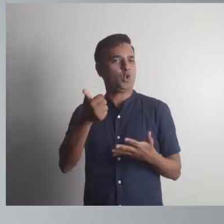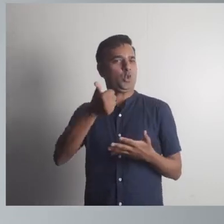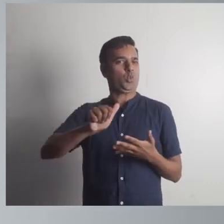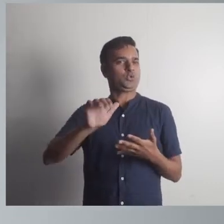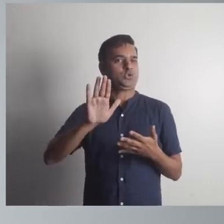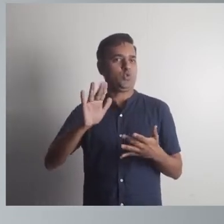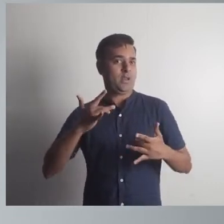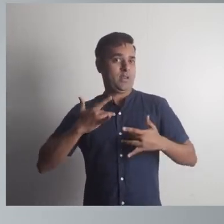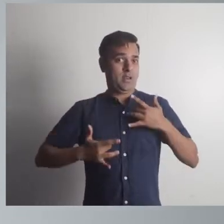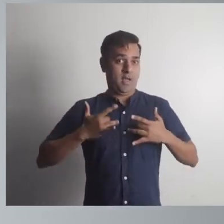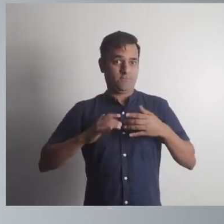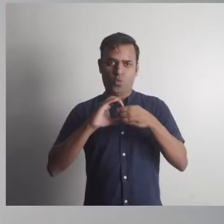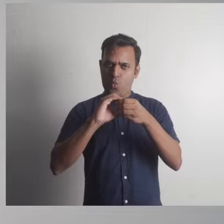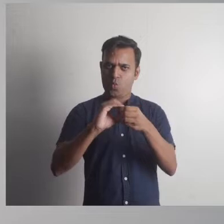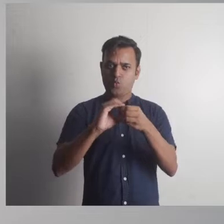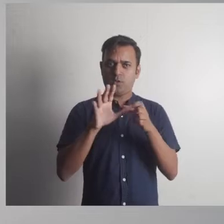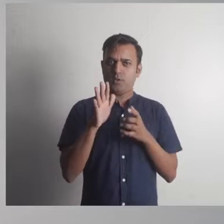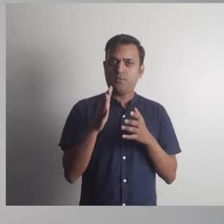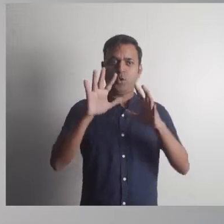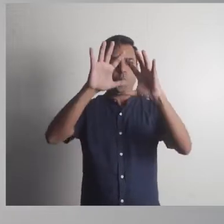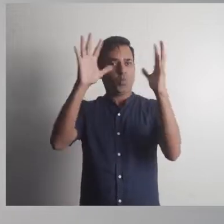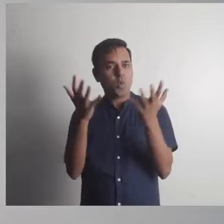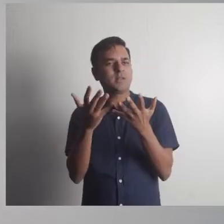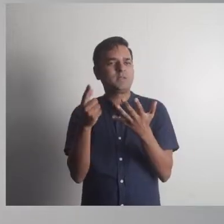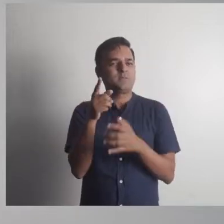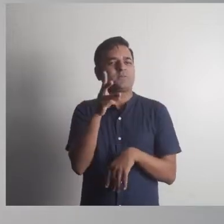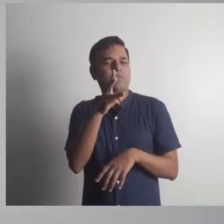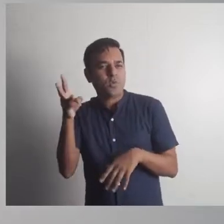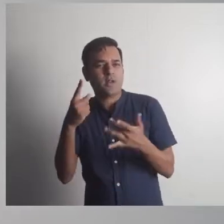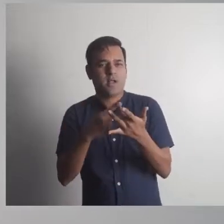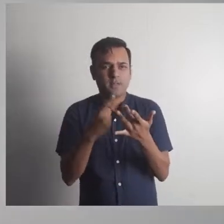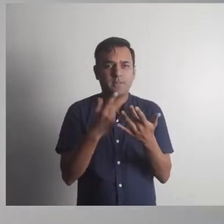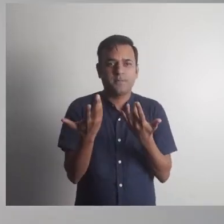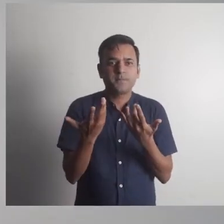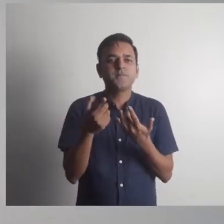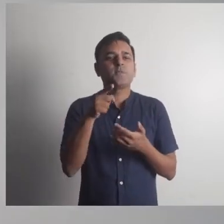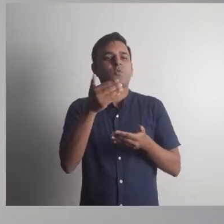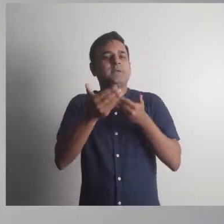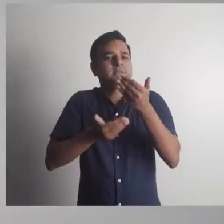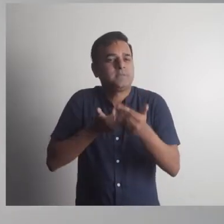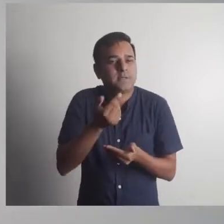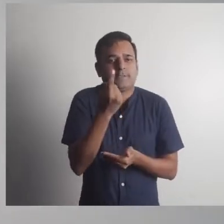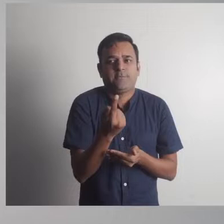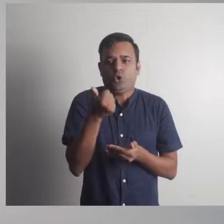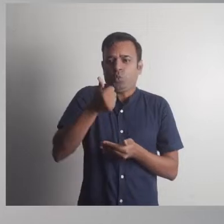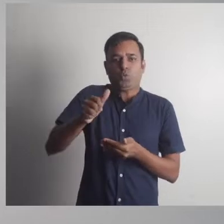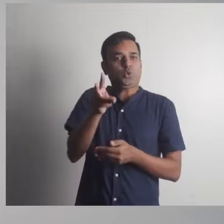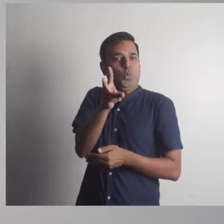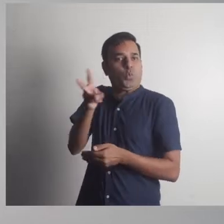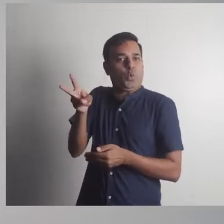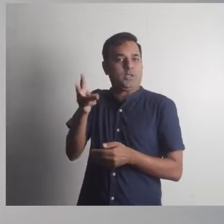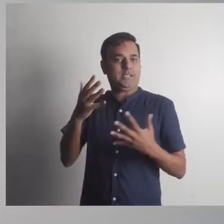word intersectionality. But what you do is make sure that we're not just putting everybody into the one big